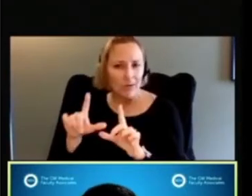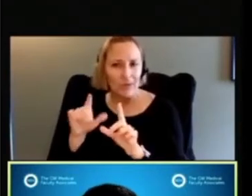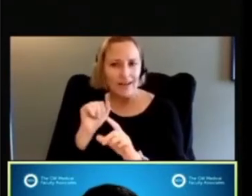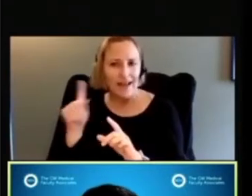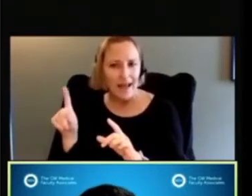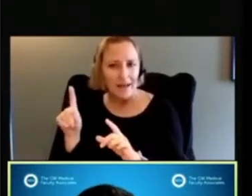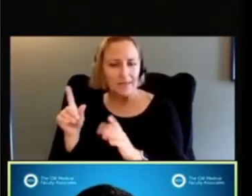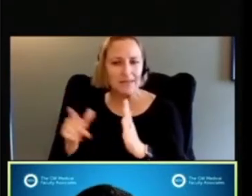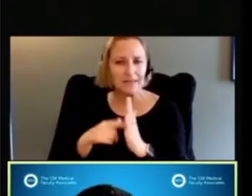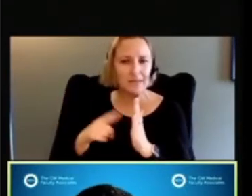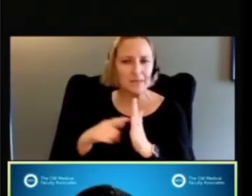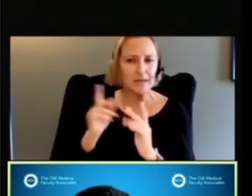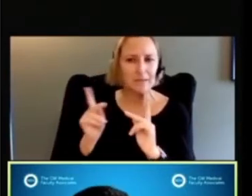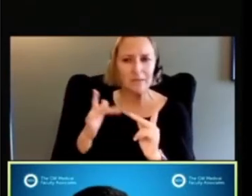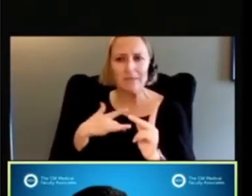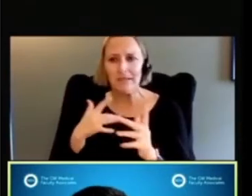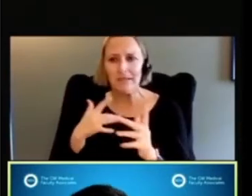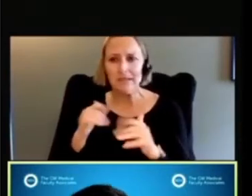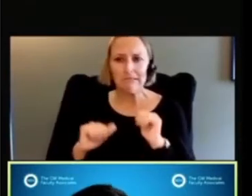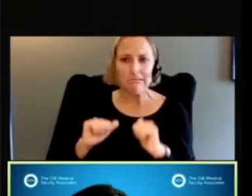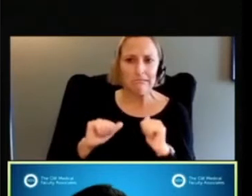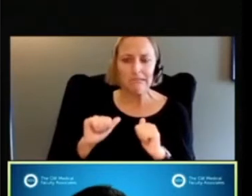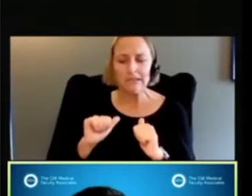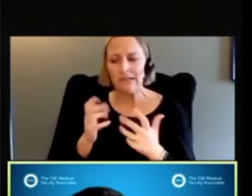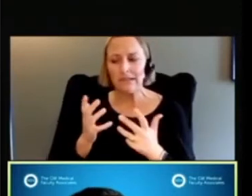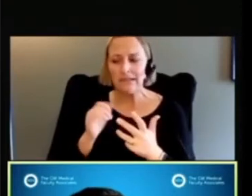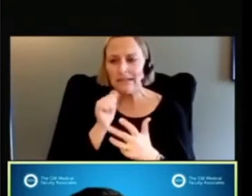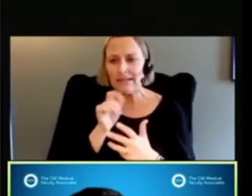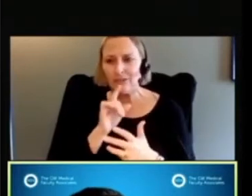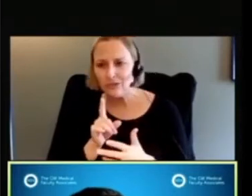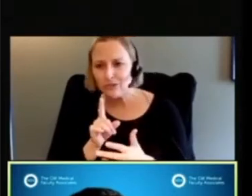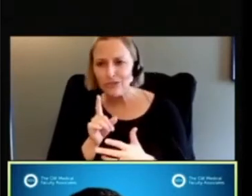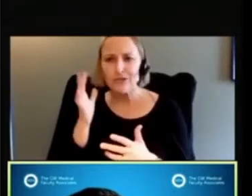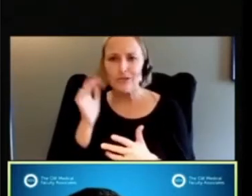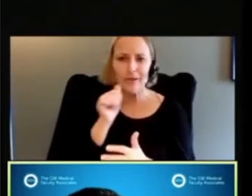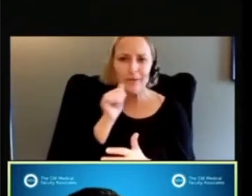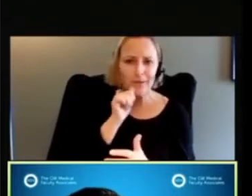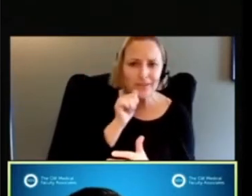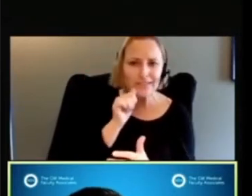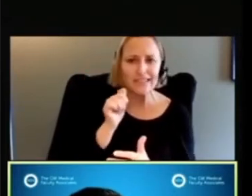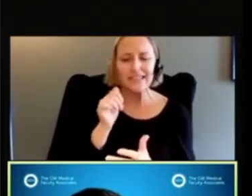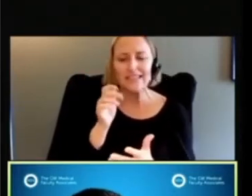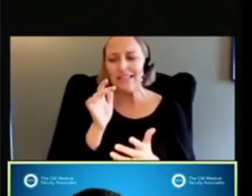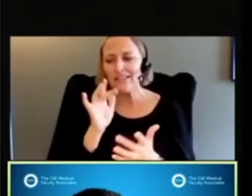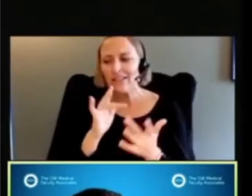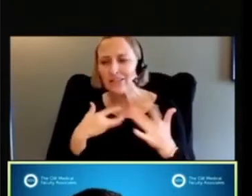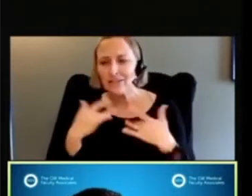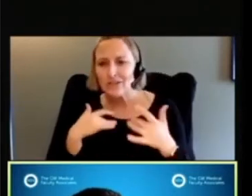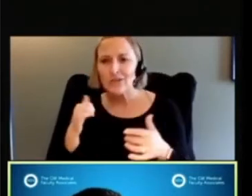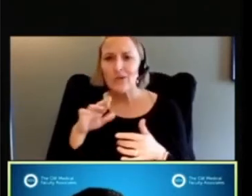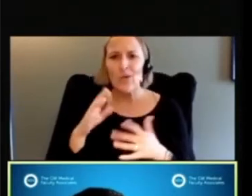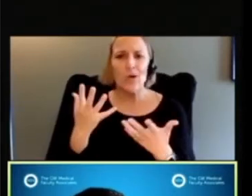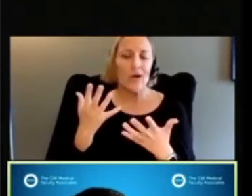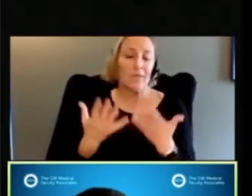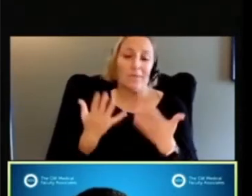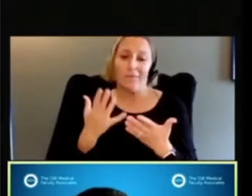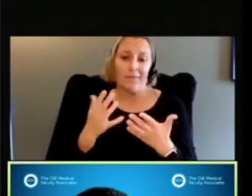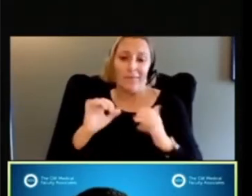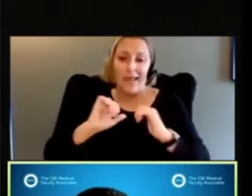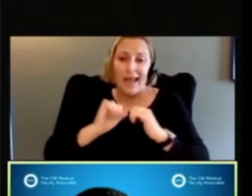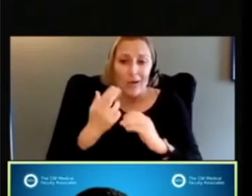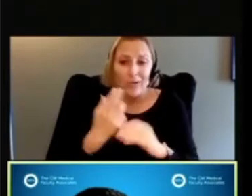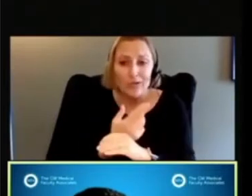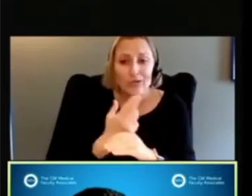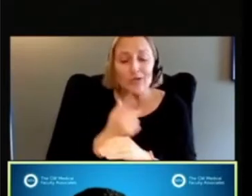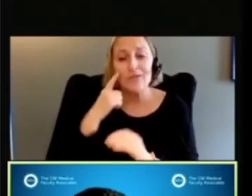People are somewhat hesitant due to privacy and security concerns, or even just logistical concerns. For example, a lot of